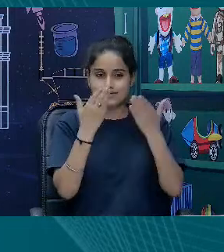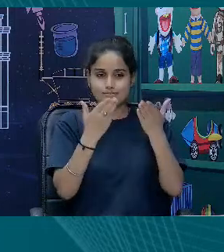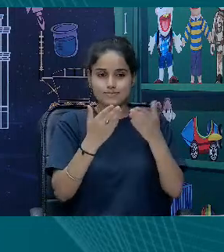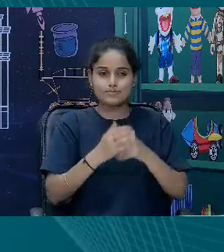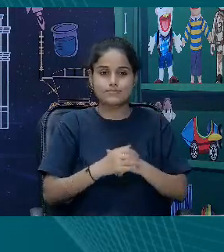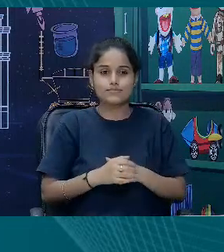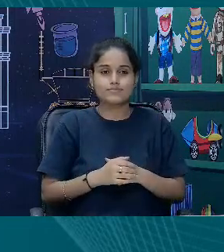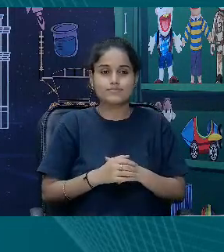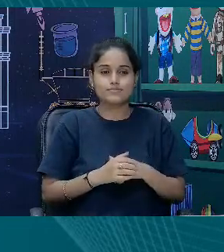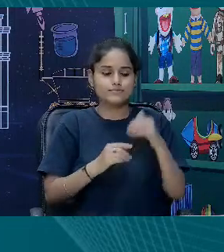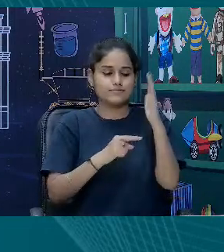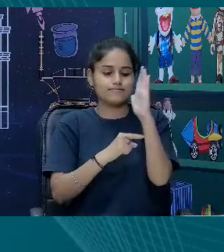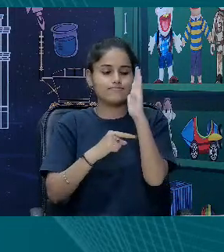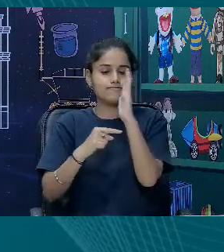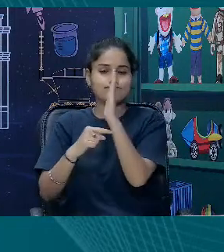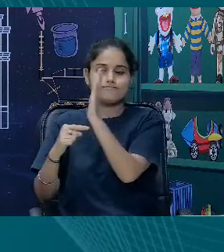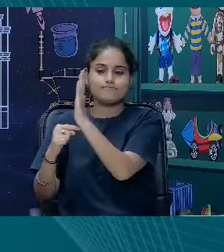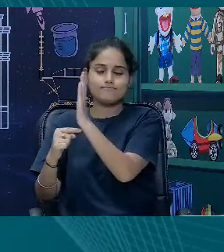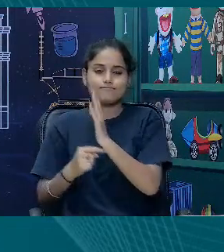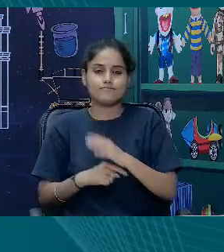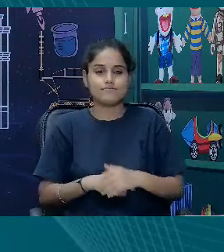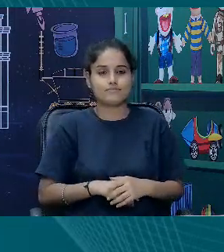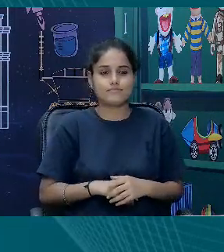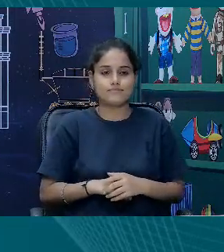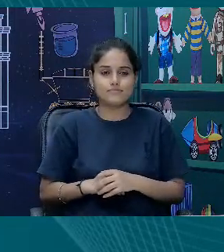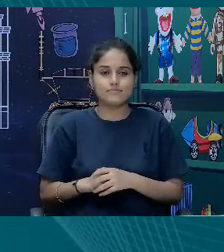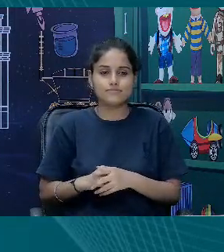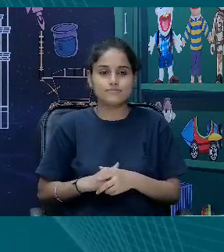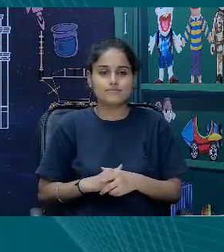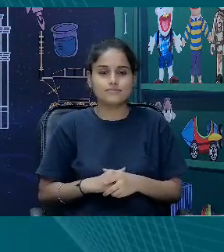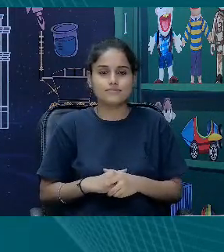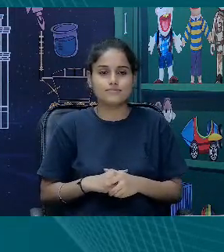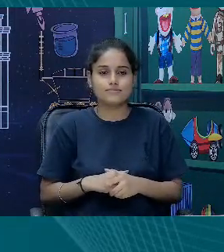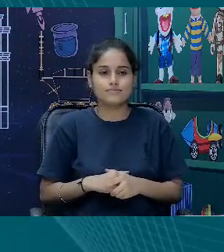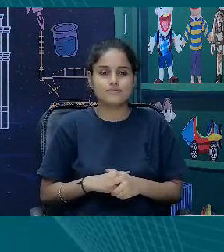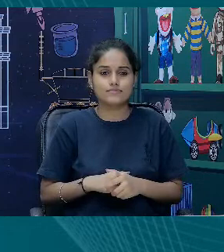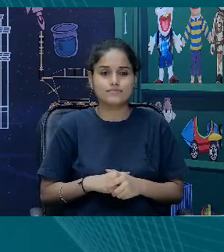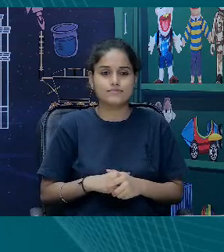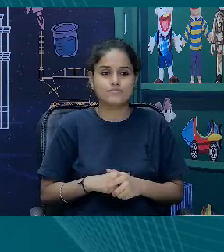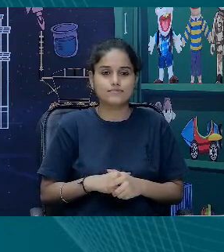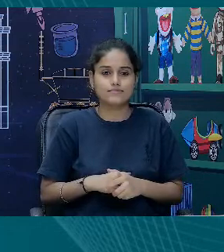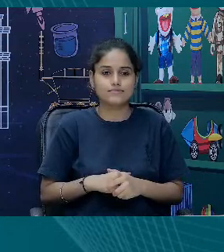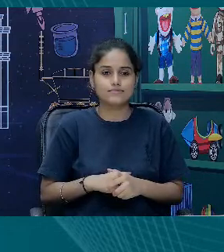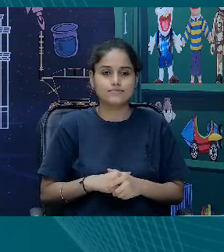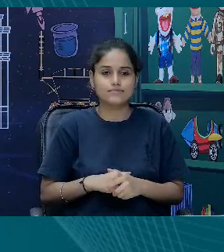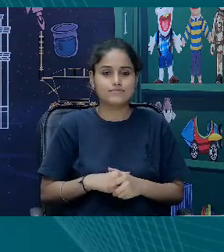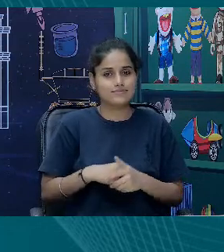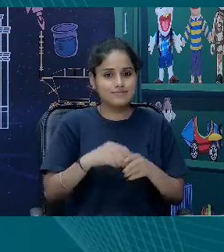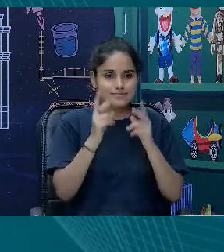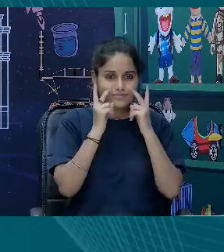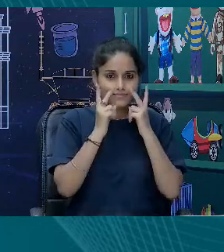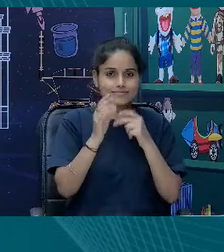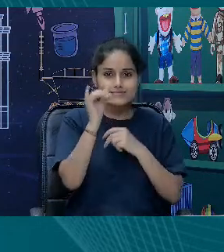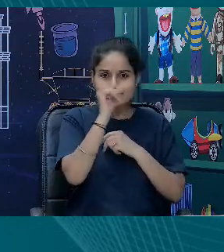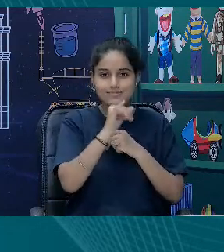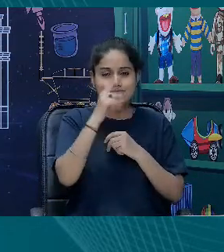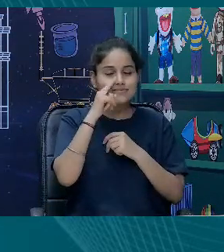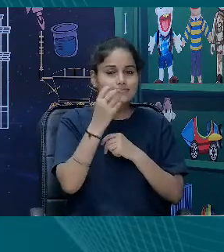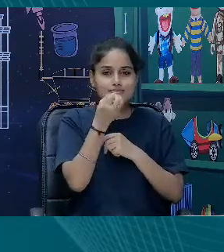standing up against the wall. So these are my 6 yellow